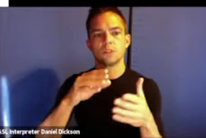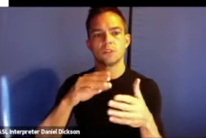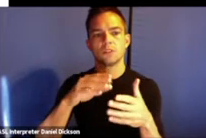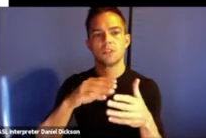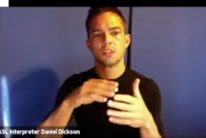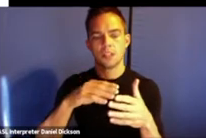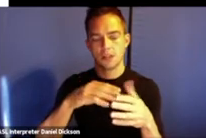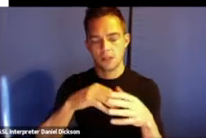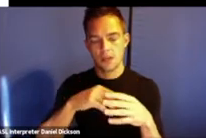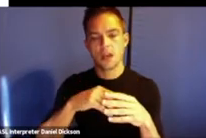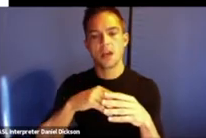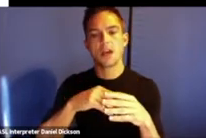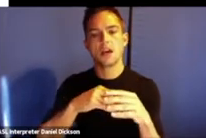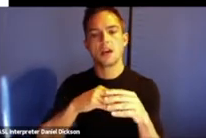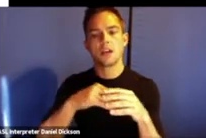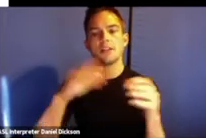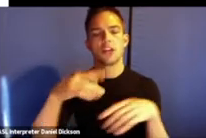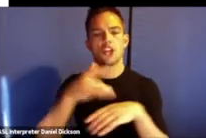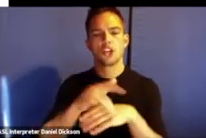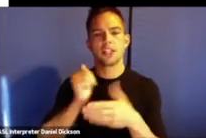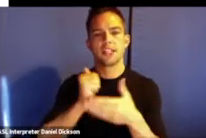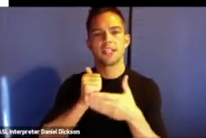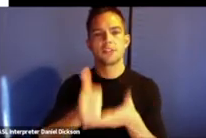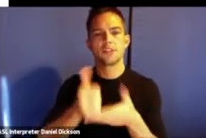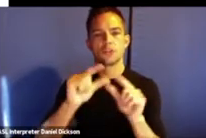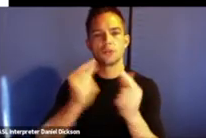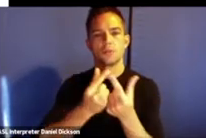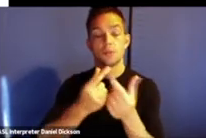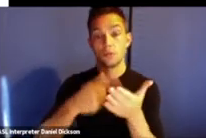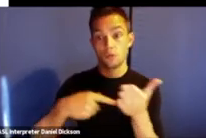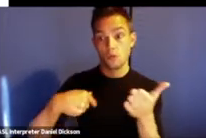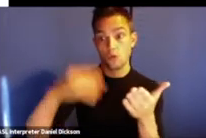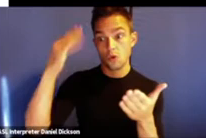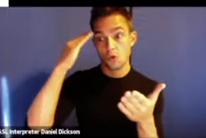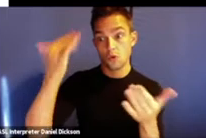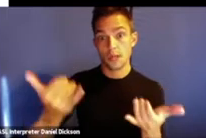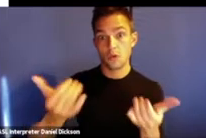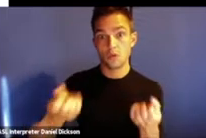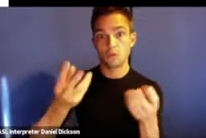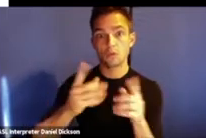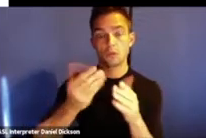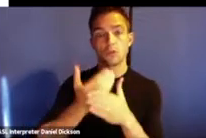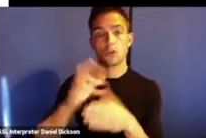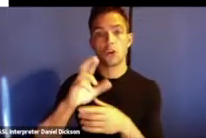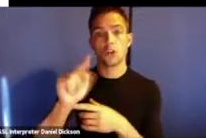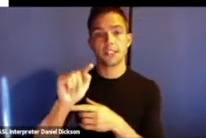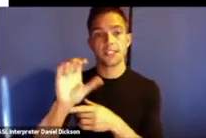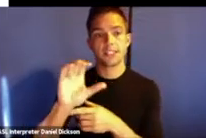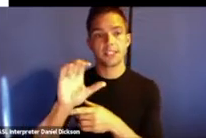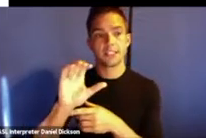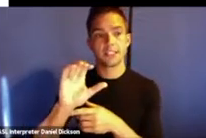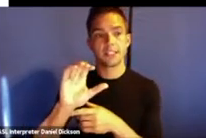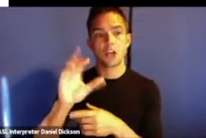the other intervention group. But what we know now, there's multiple new RCT protocols that have been